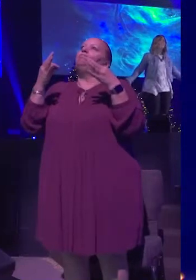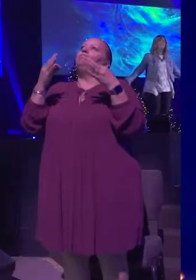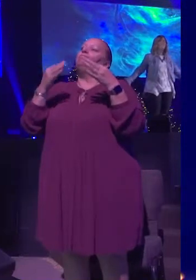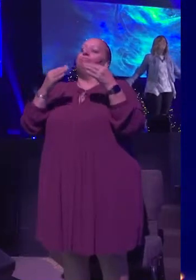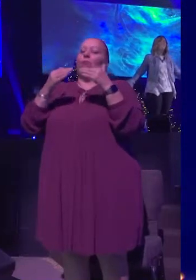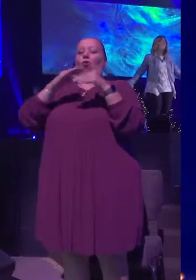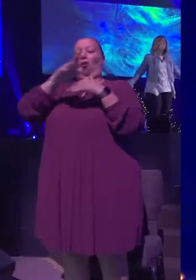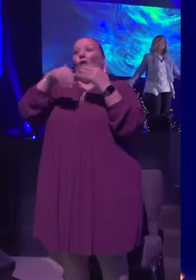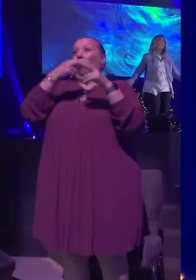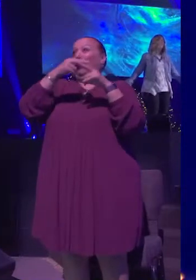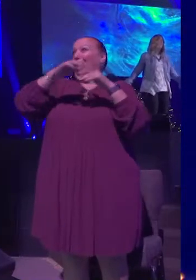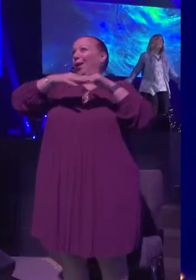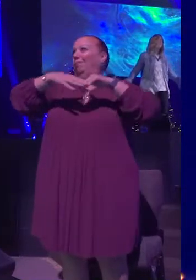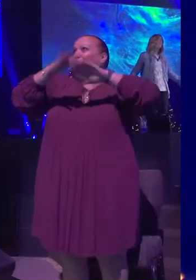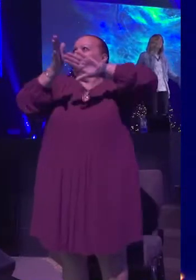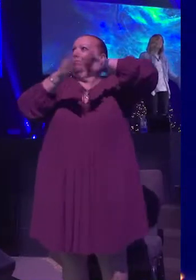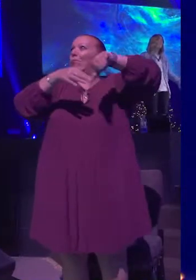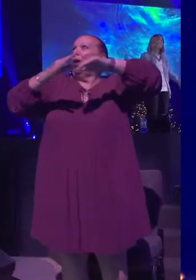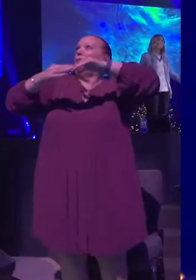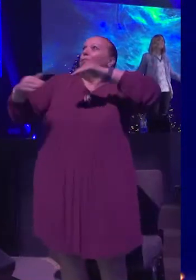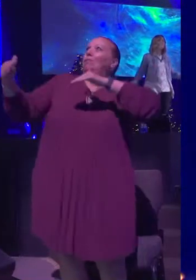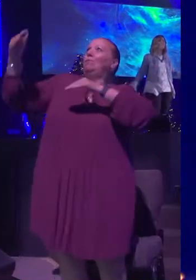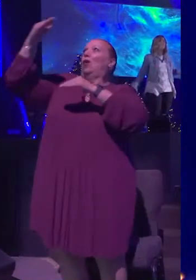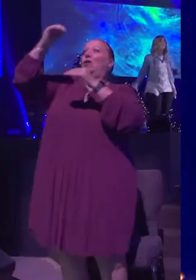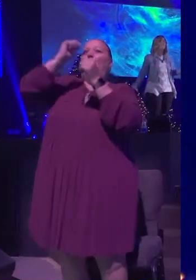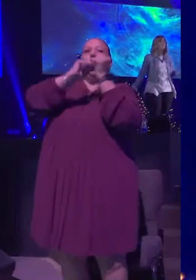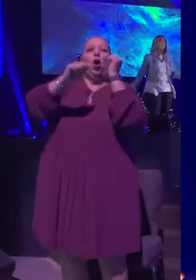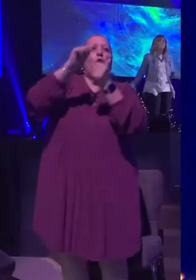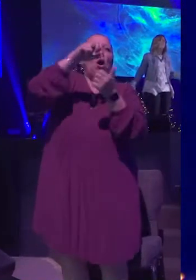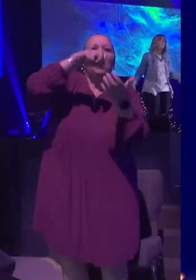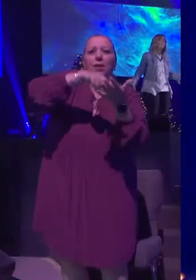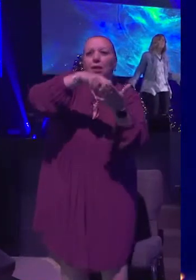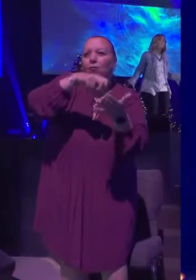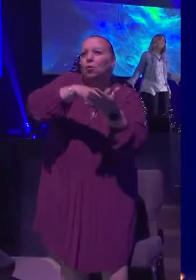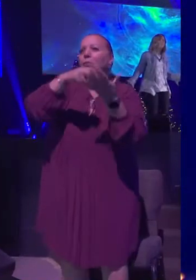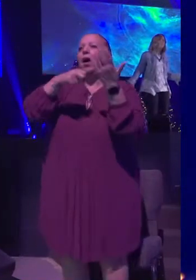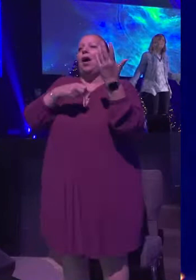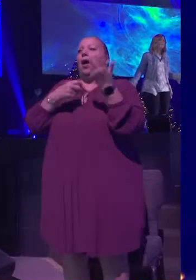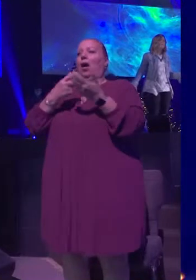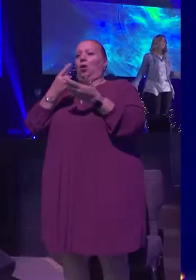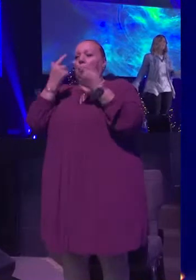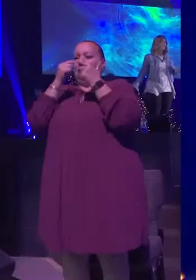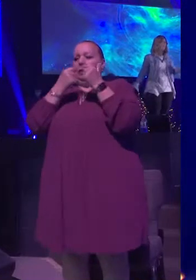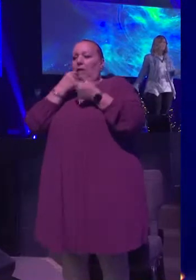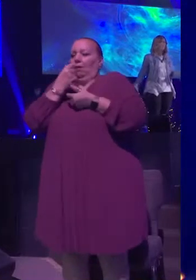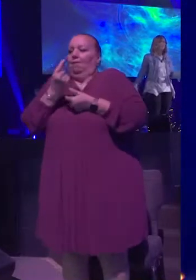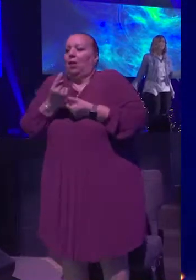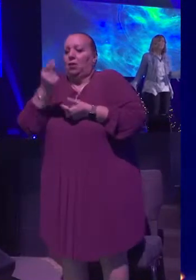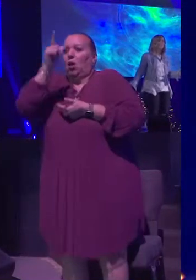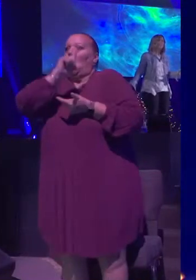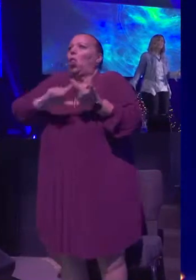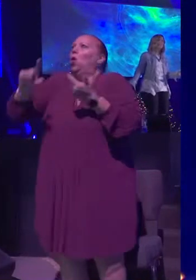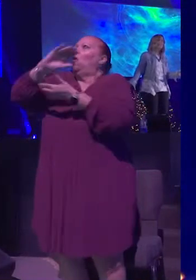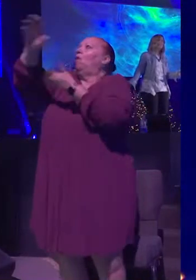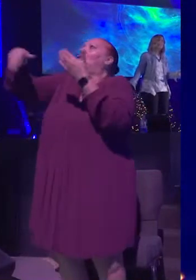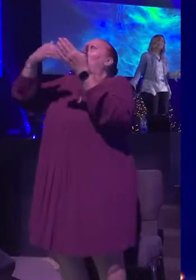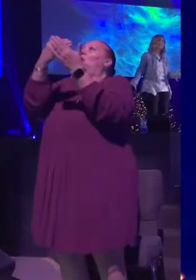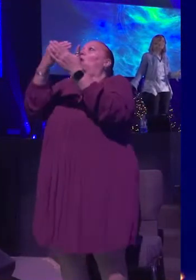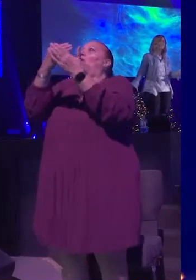above every other. There is one name where every knee will bow and tongue confess as Lord of all. There is one